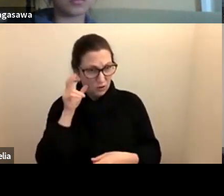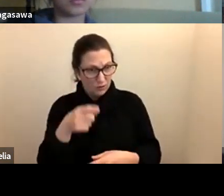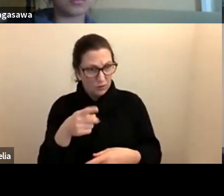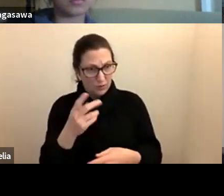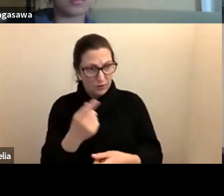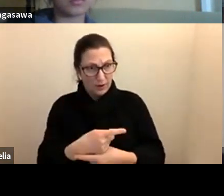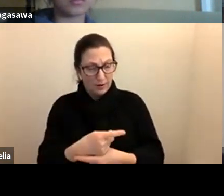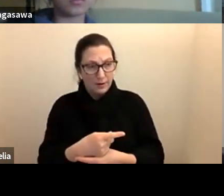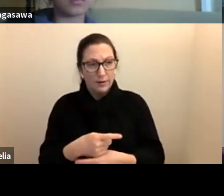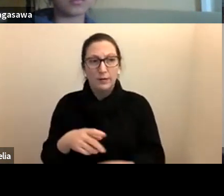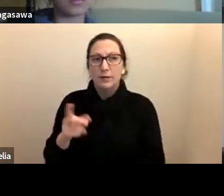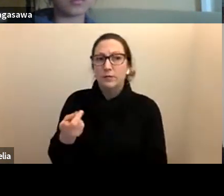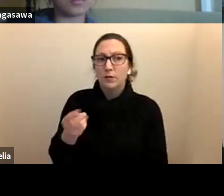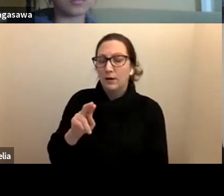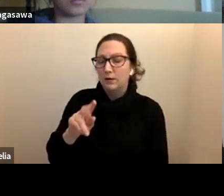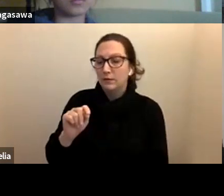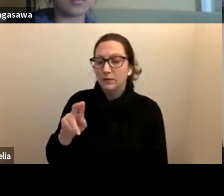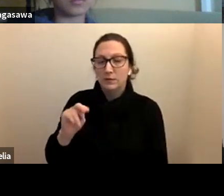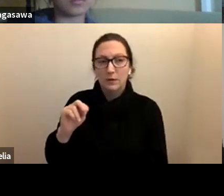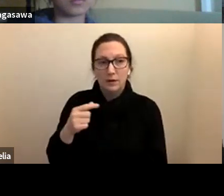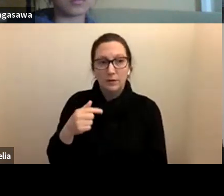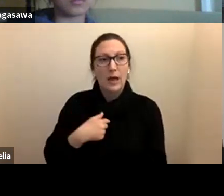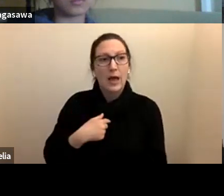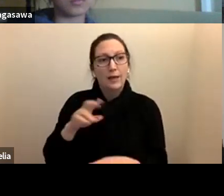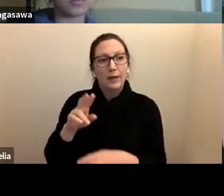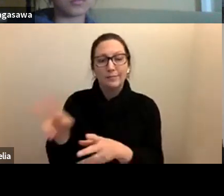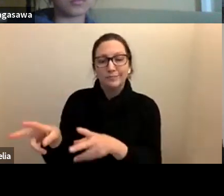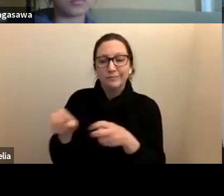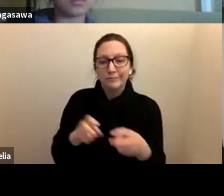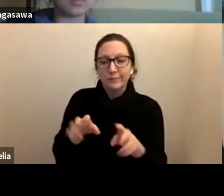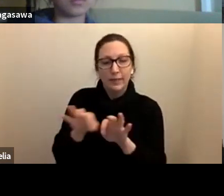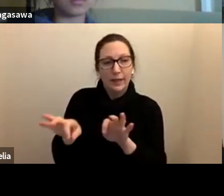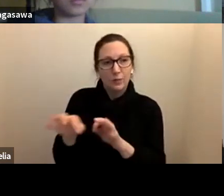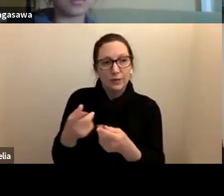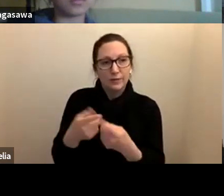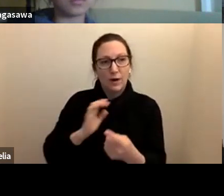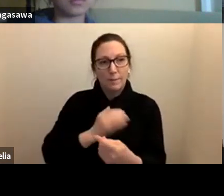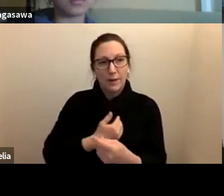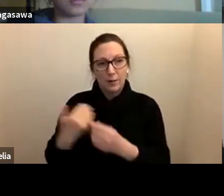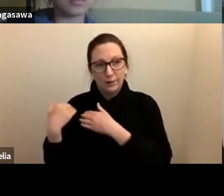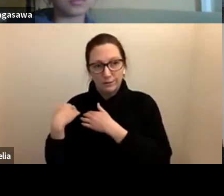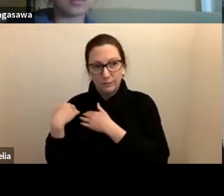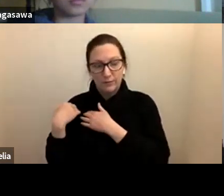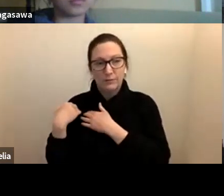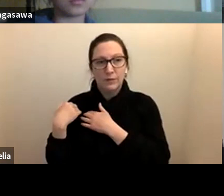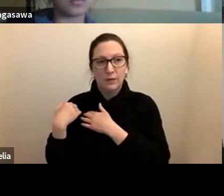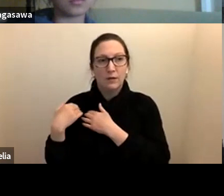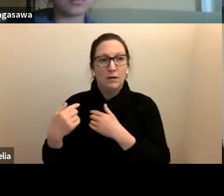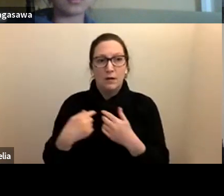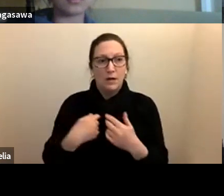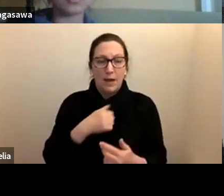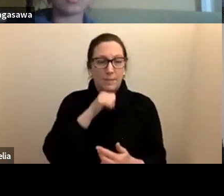I was just using the language from our charge. Okay. And I'm not referring to what happened